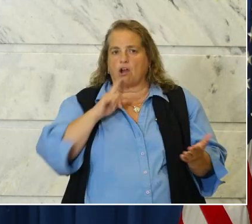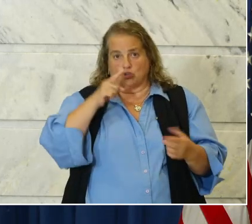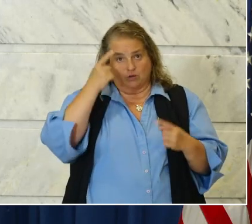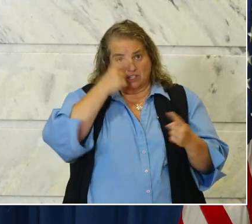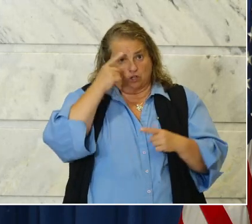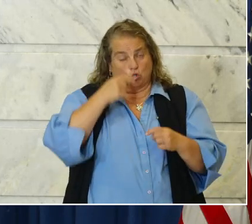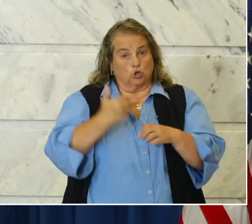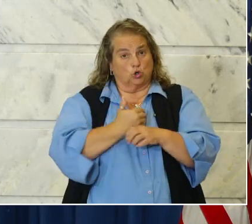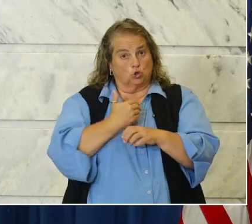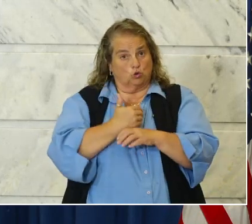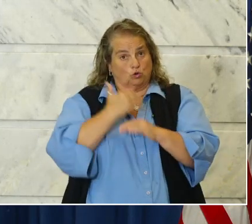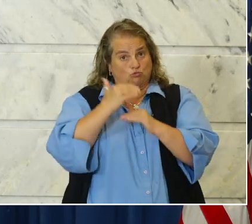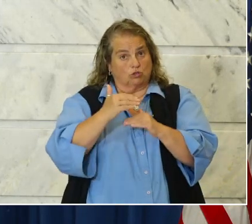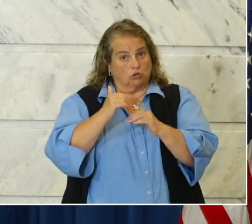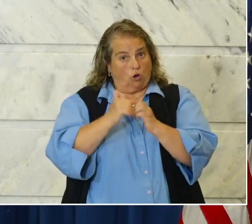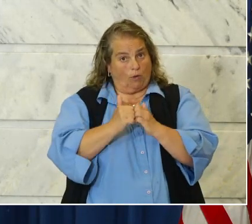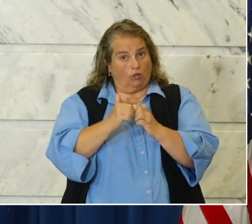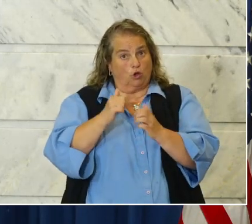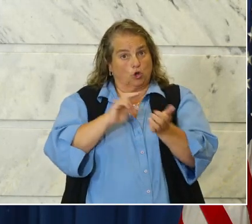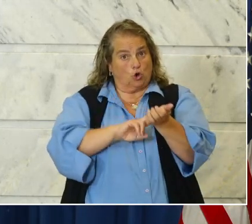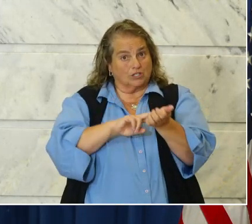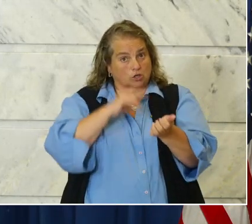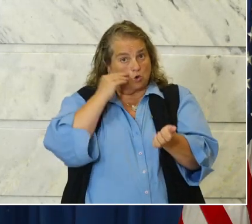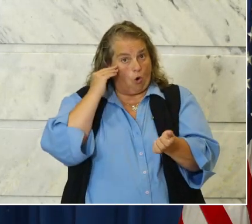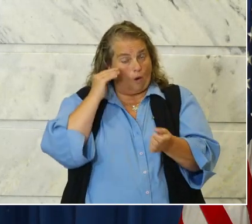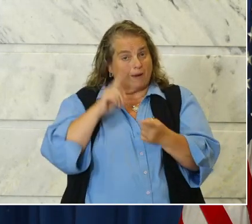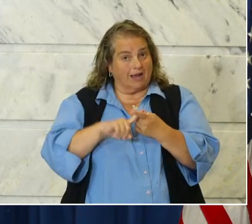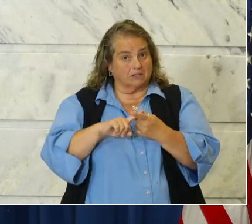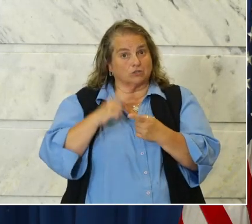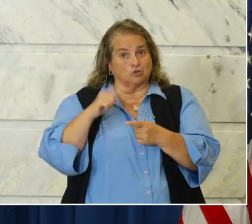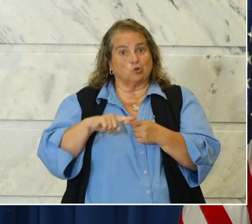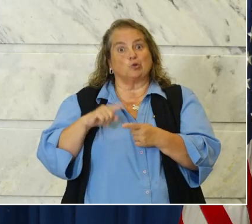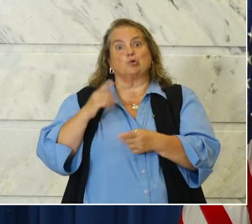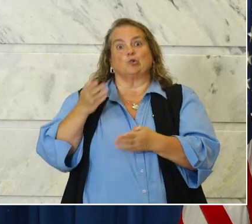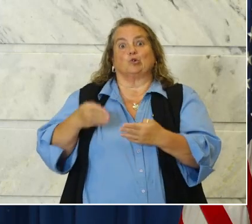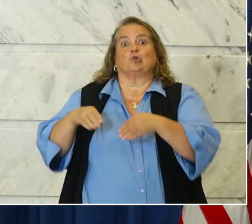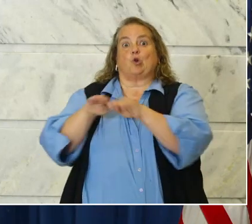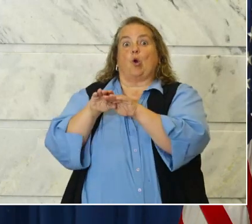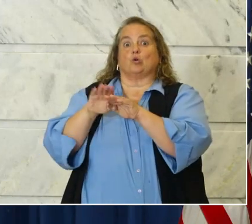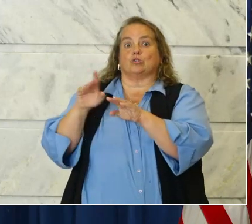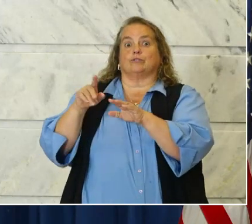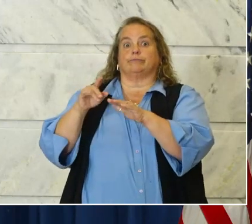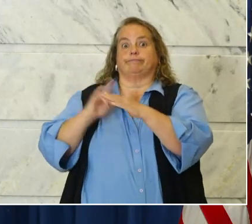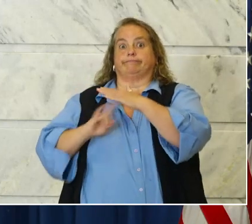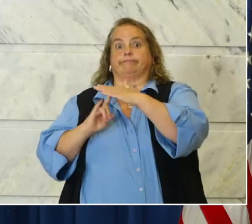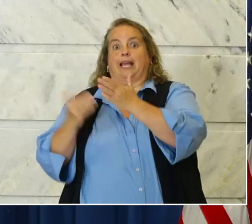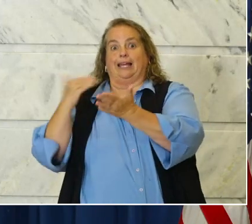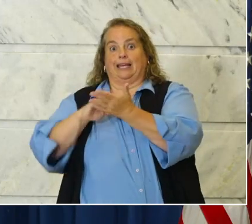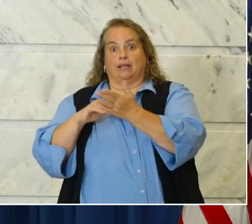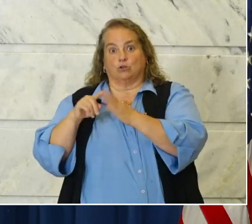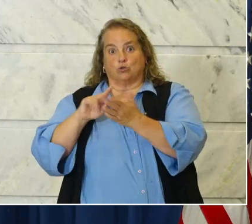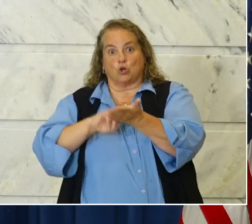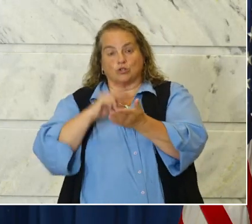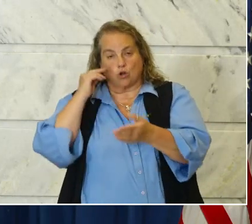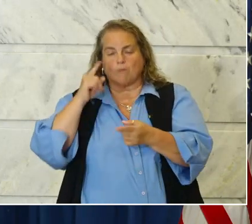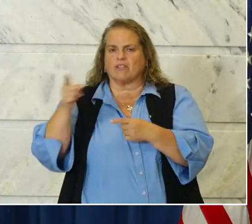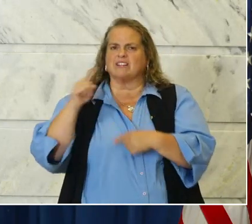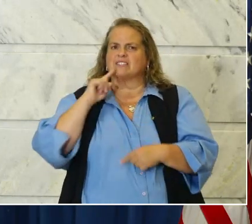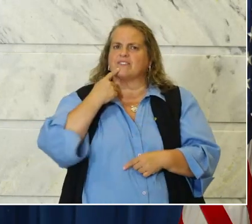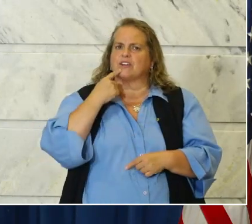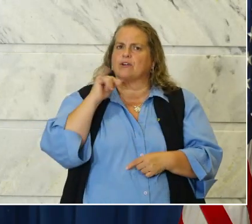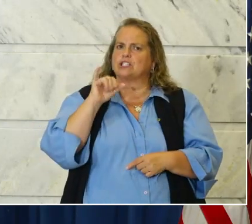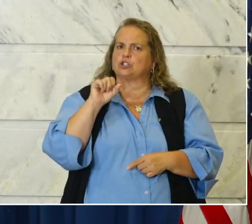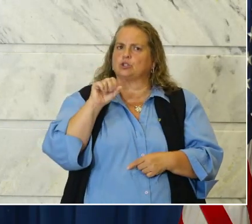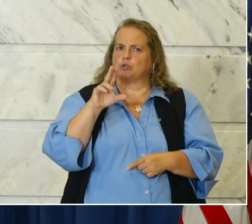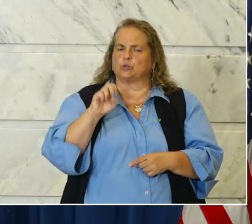new restrictions to long-term care facilities as a lockdown when those people seem to be the most at risk of severe issues? The